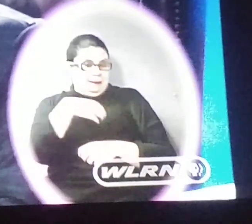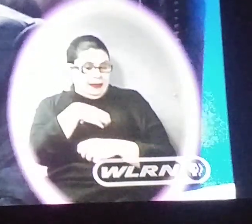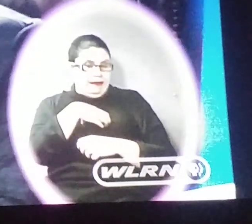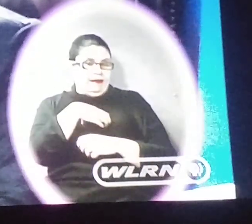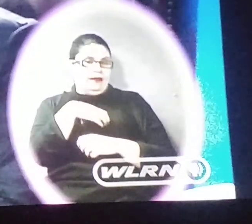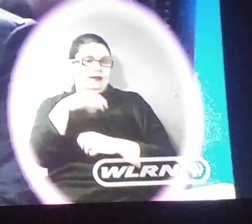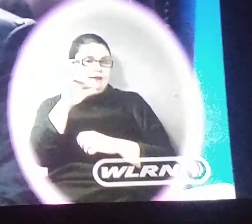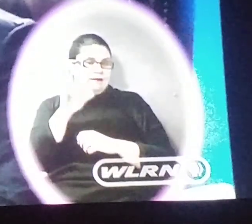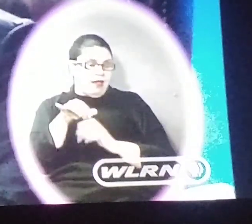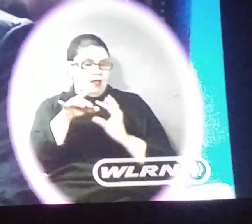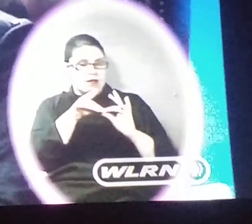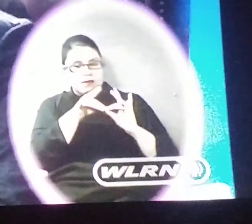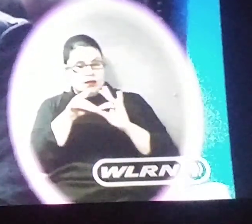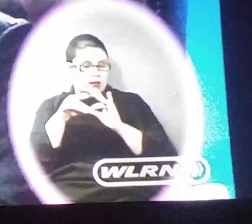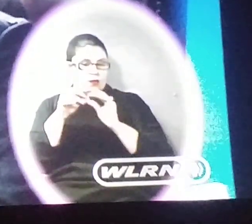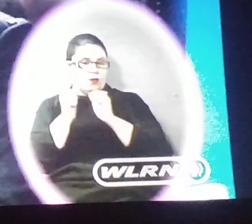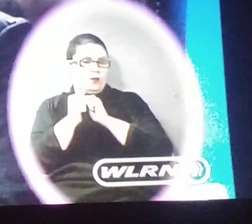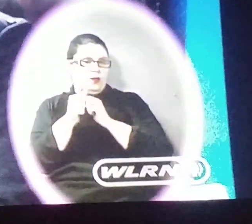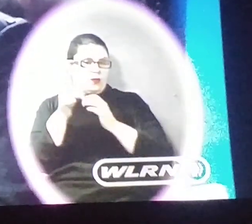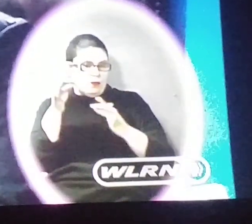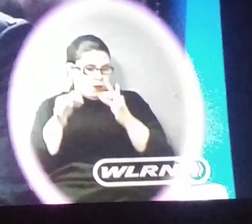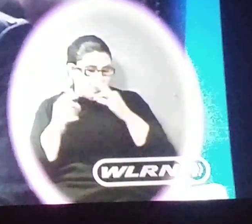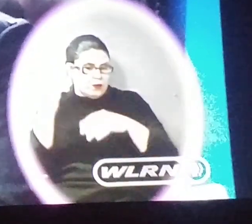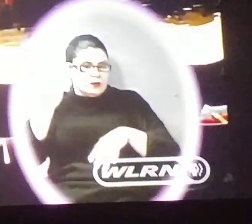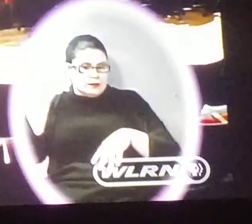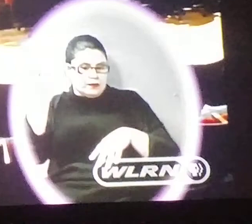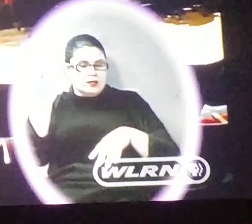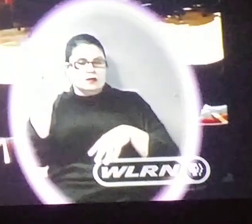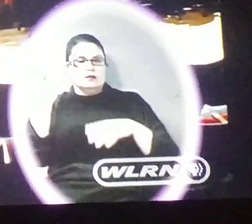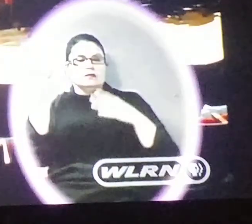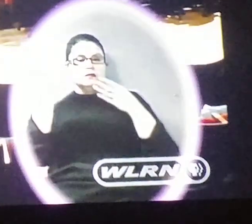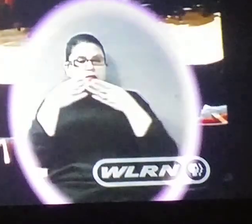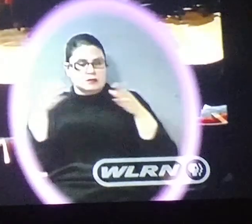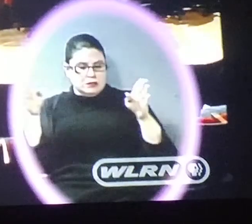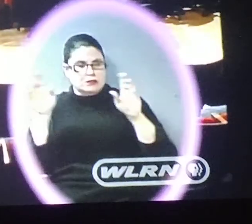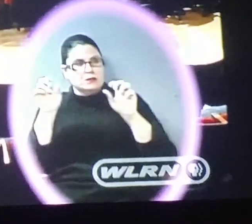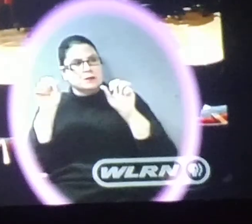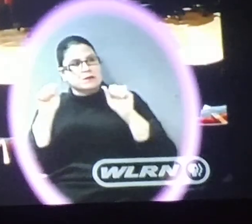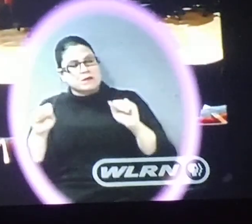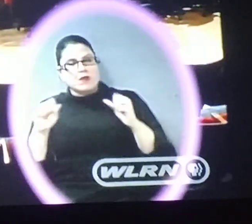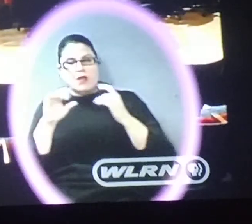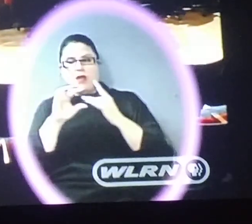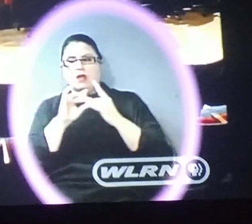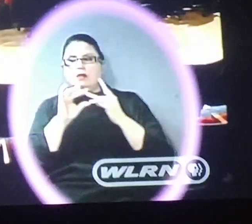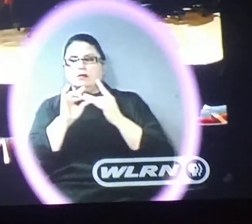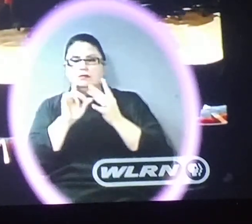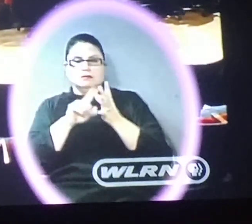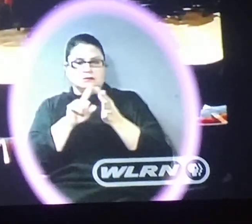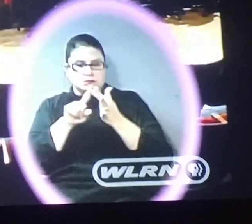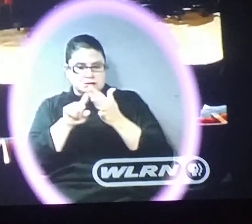they're specifically addressing. Generally, they're allowed to address matters